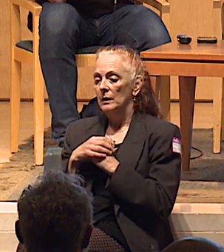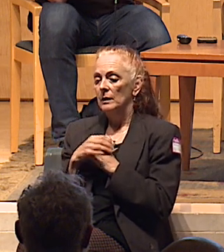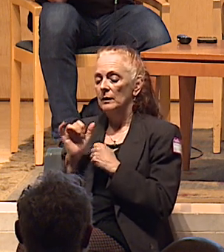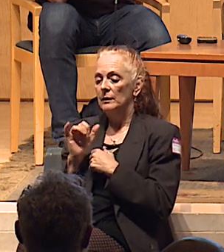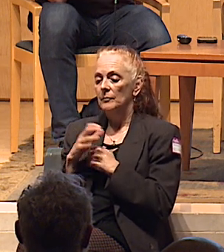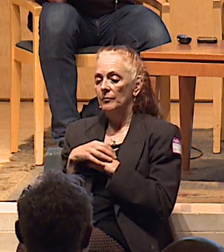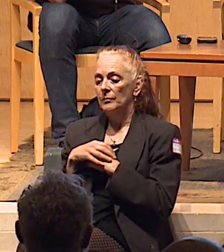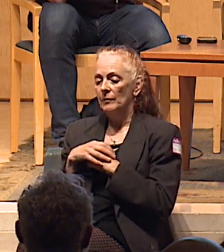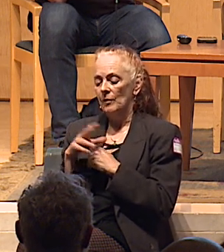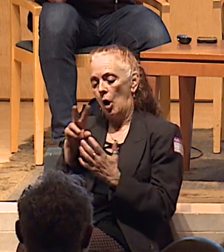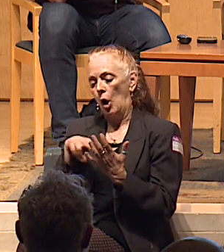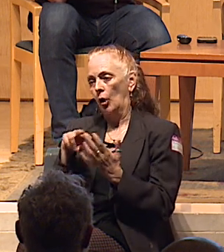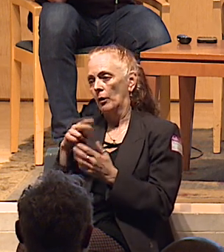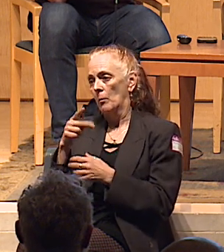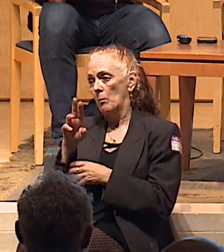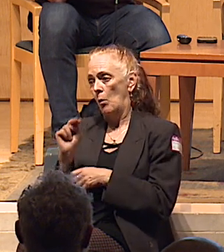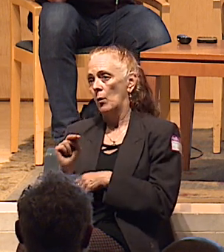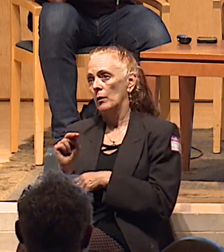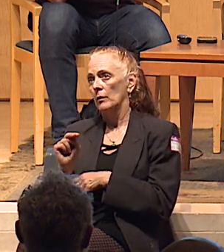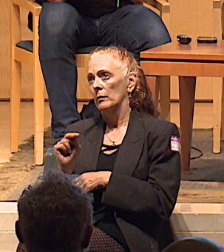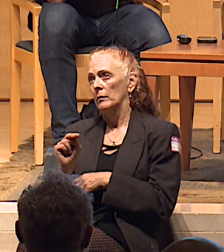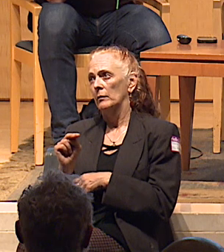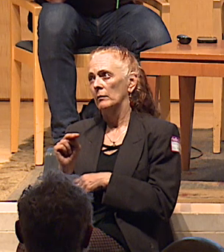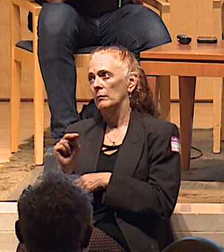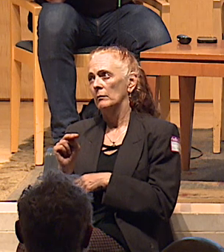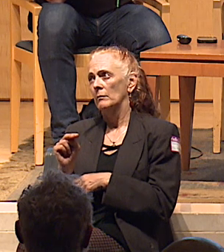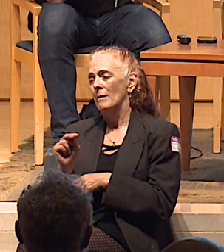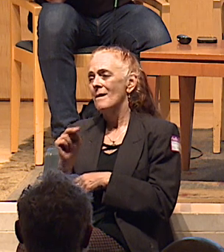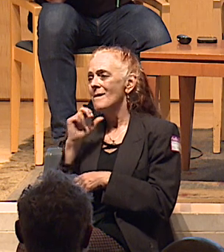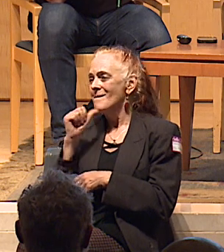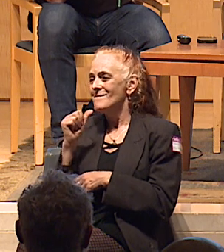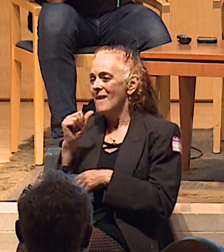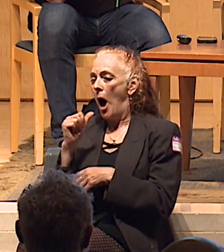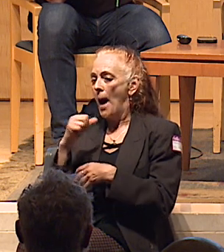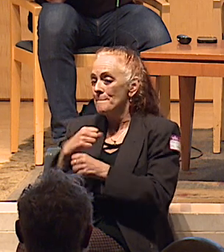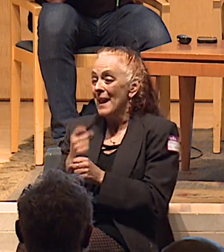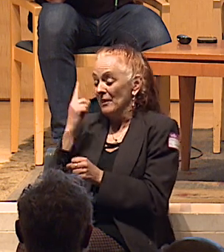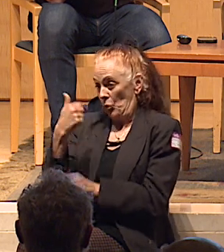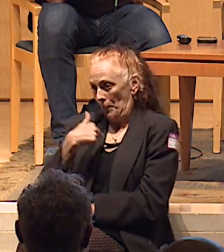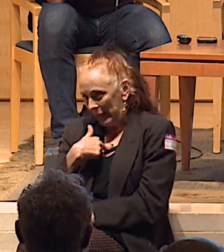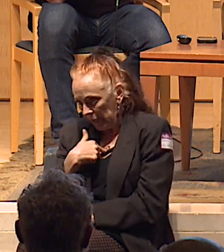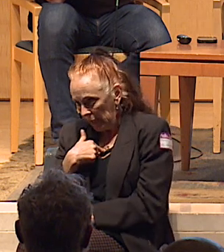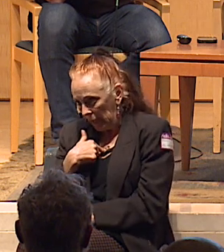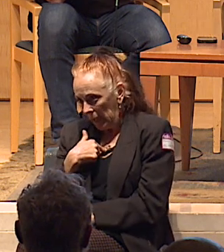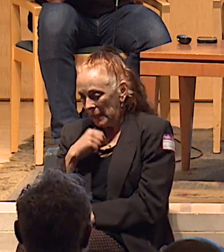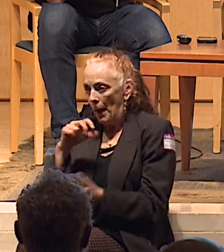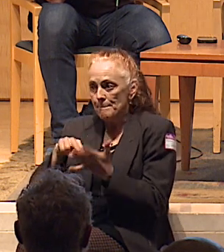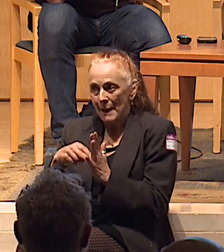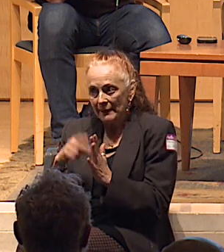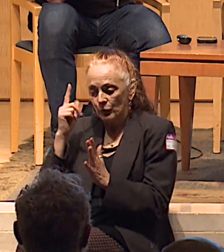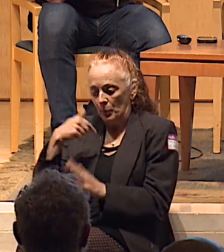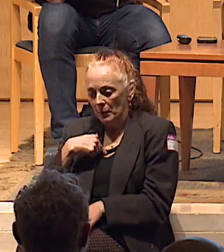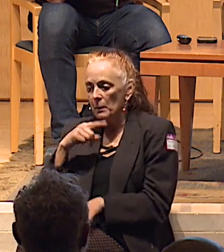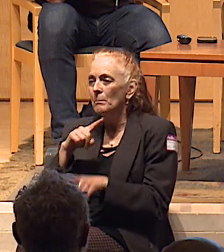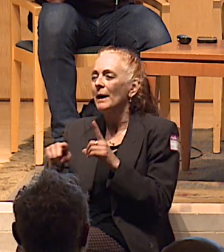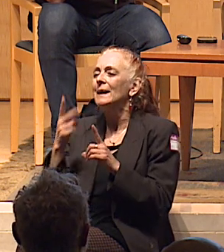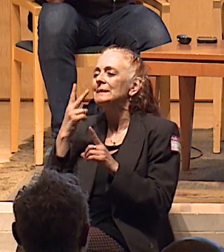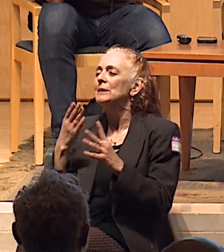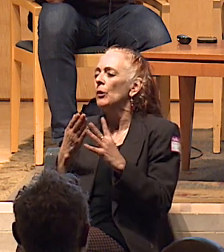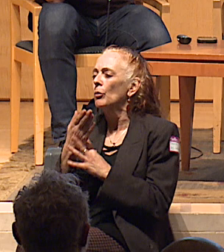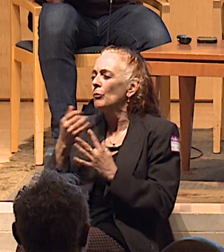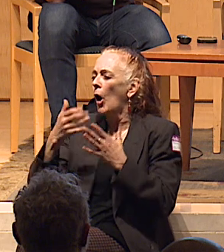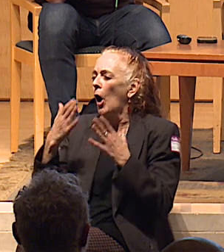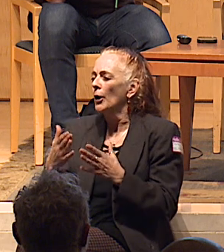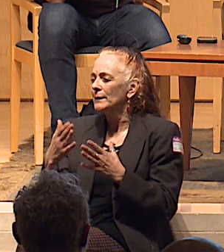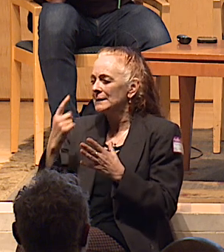looking at porn that is sort of maybe not meant for me, but, like, I can see through the artist's eyes. Like, I think about Small